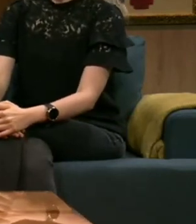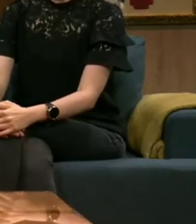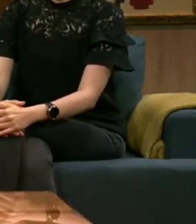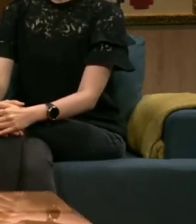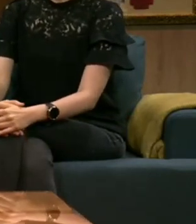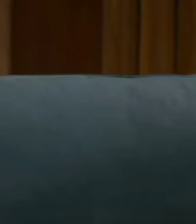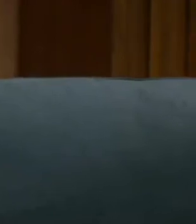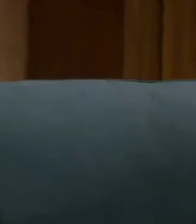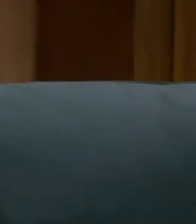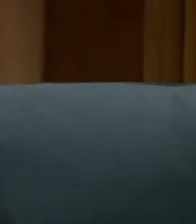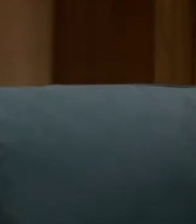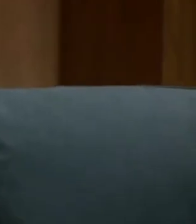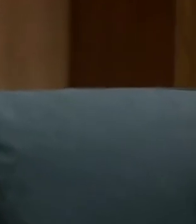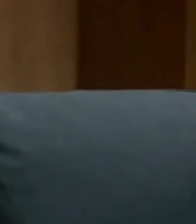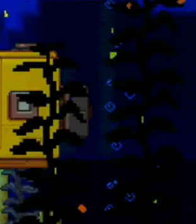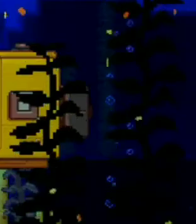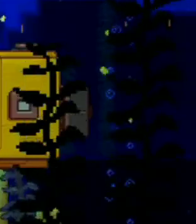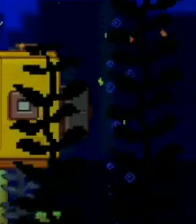glow squid!